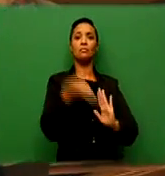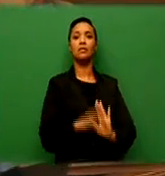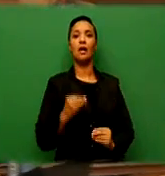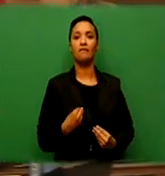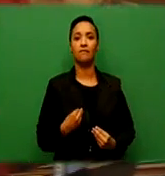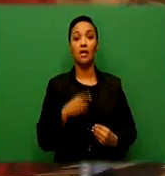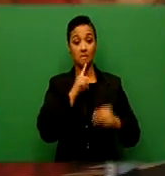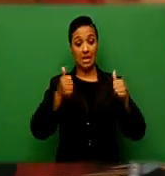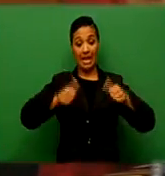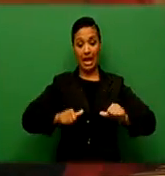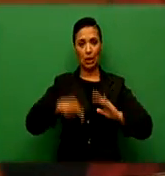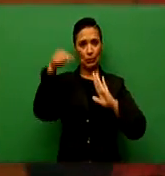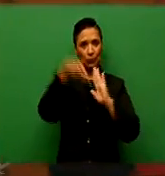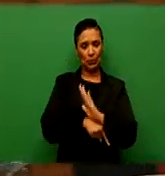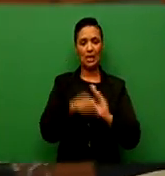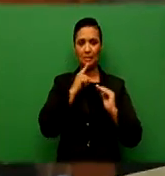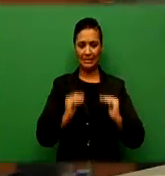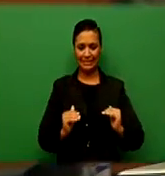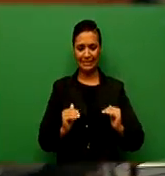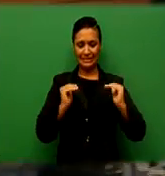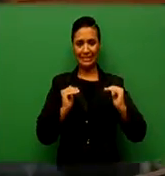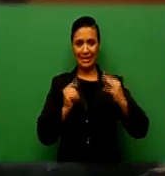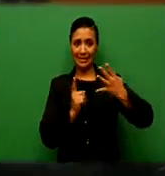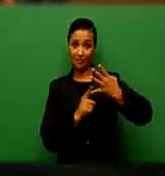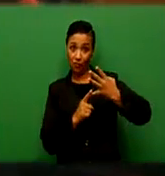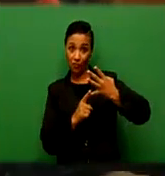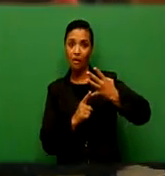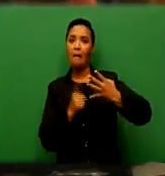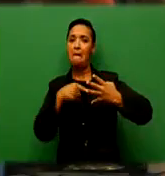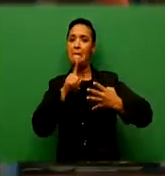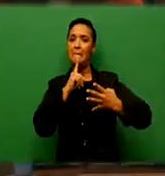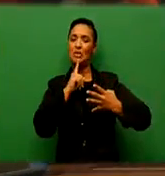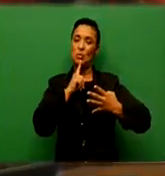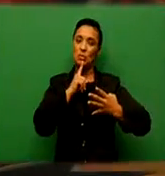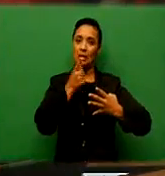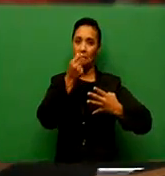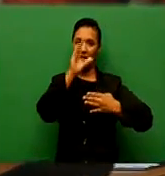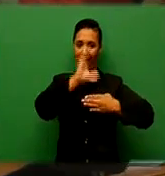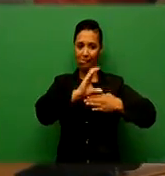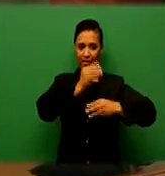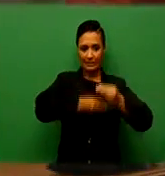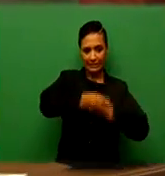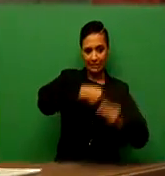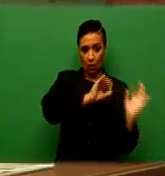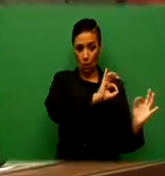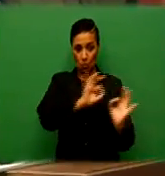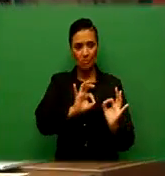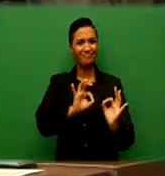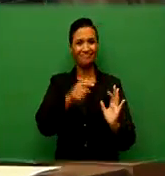account deficit was adequately financed in the fourth quarter, the lack of portfolio capital flows remains a